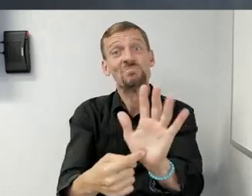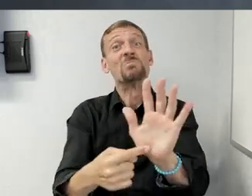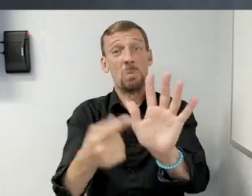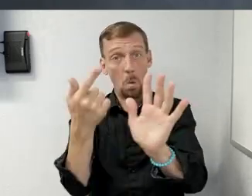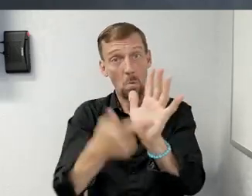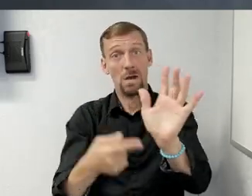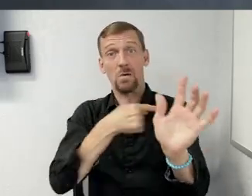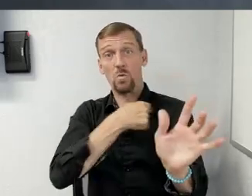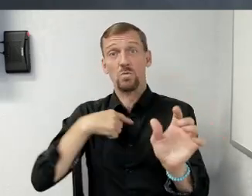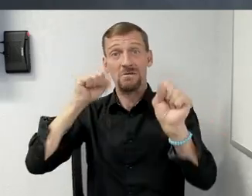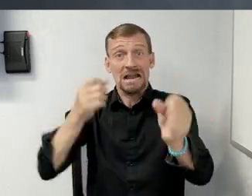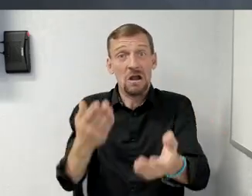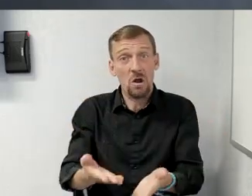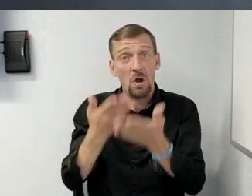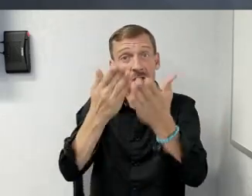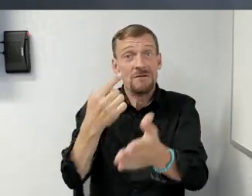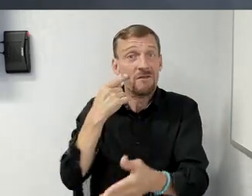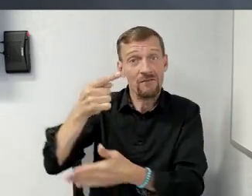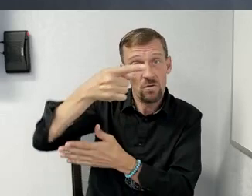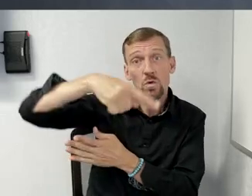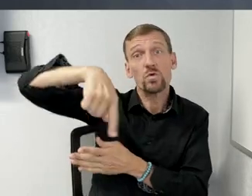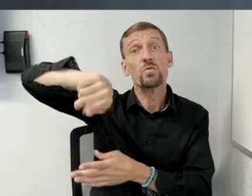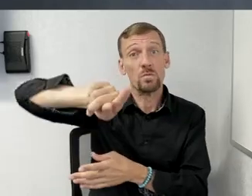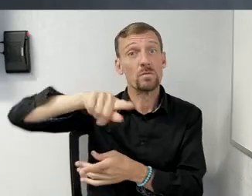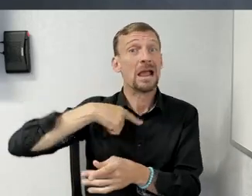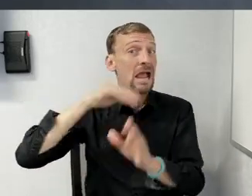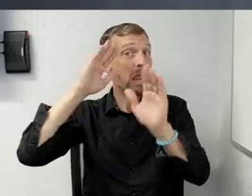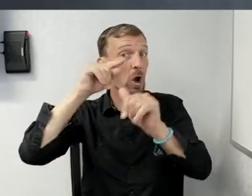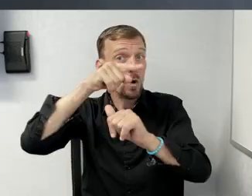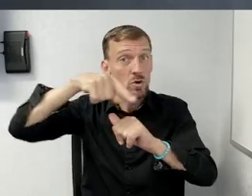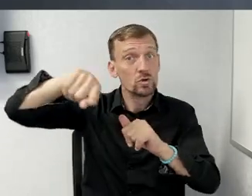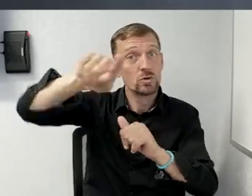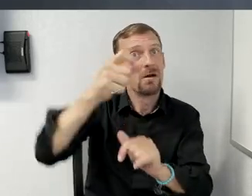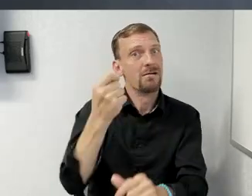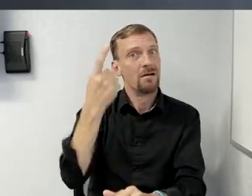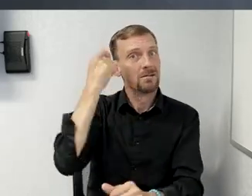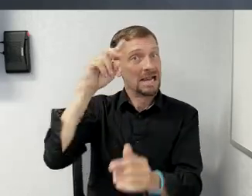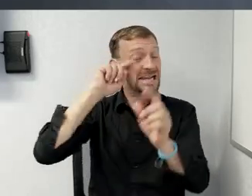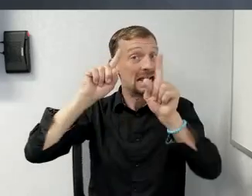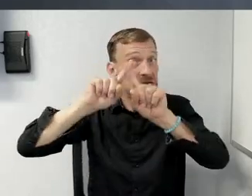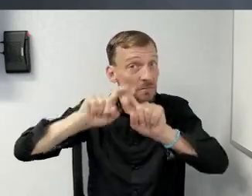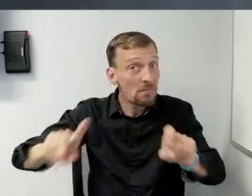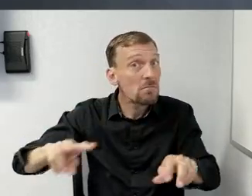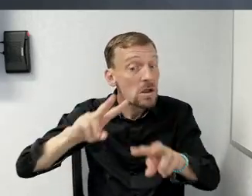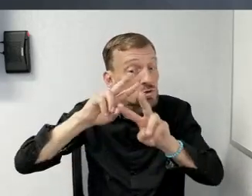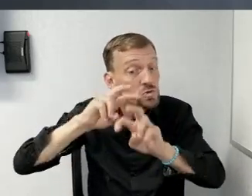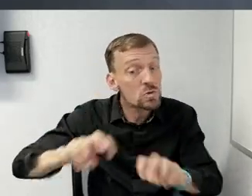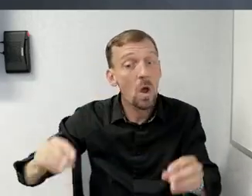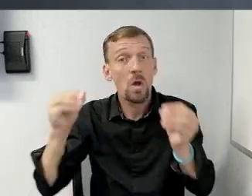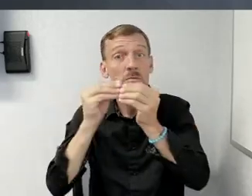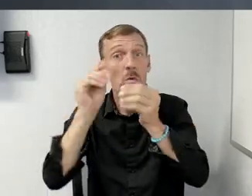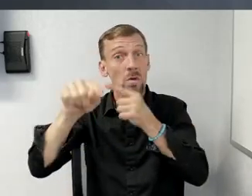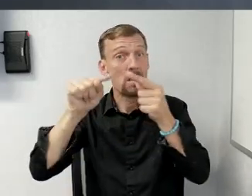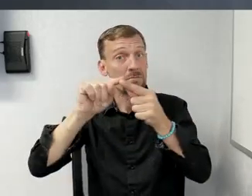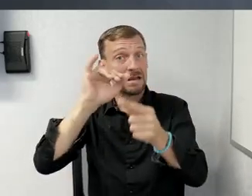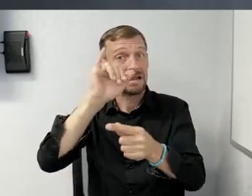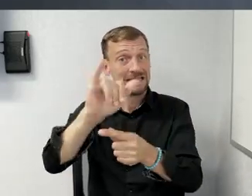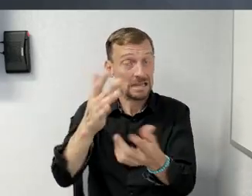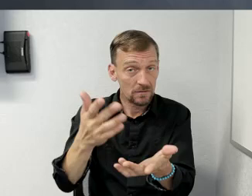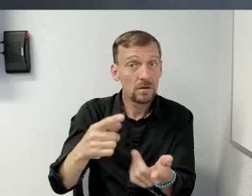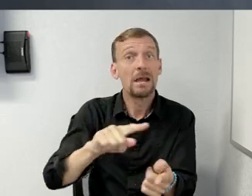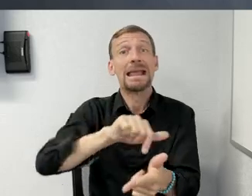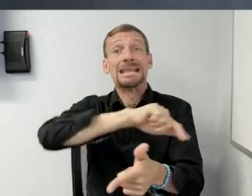that all of you will explore this and take advantage of it. The second thing I would like to comment briefly on